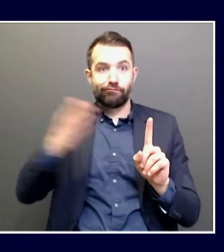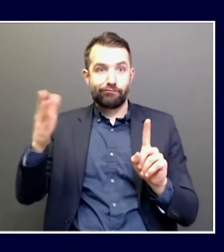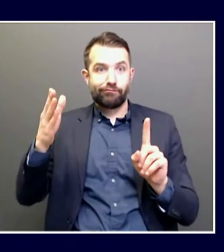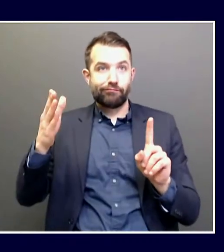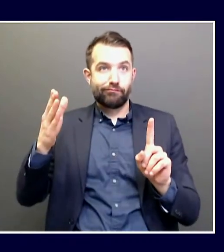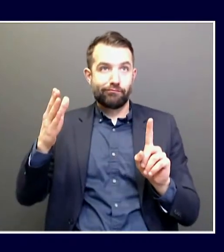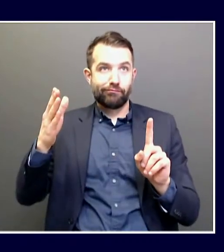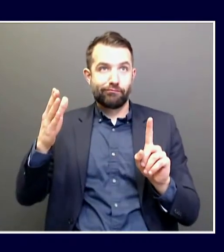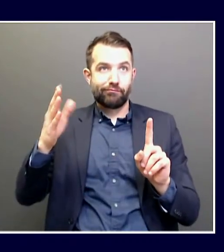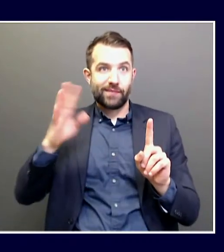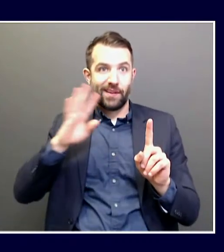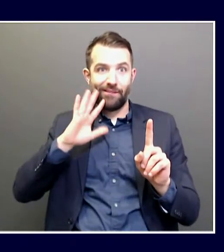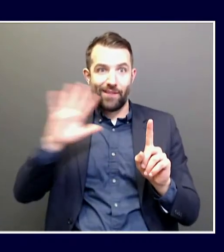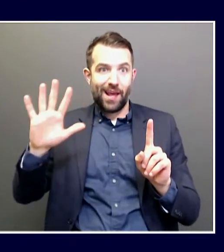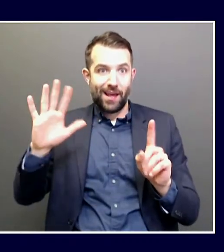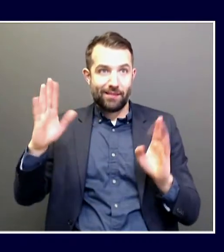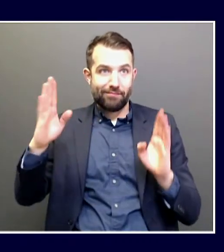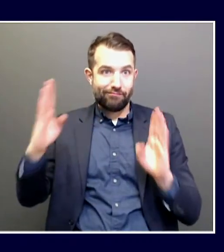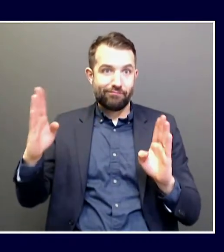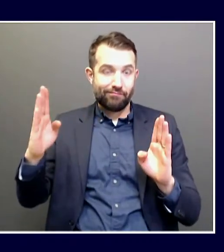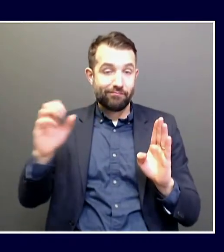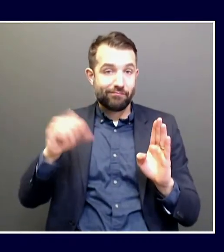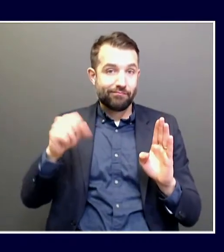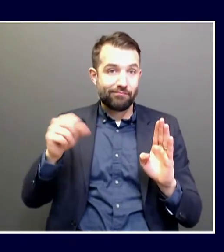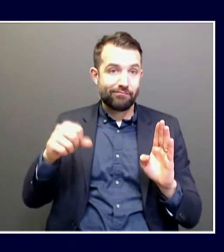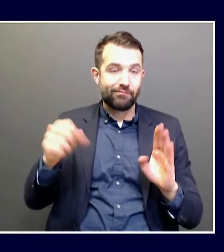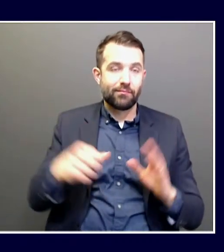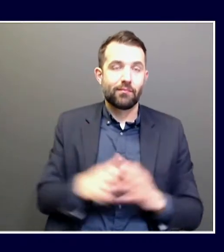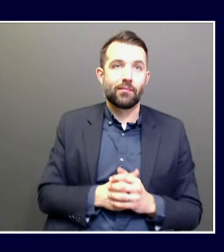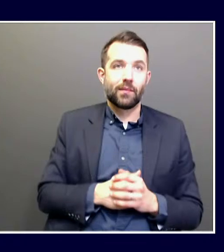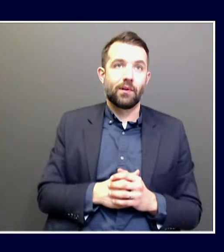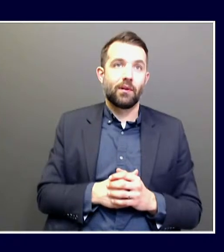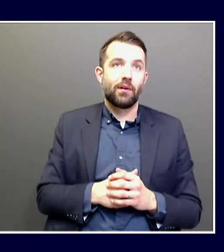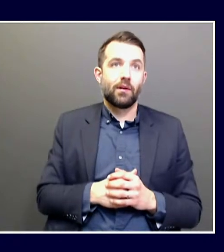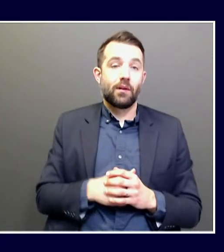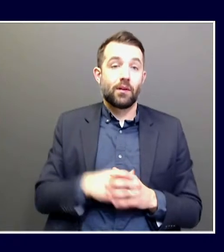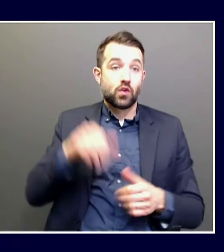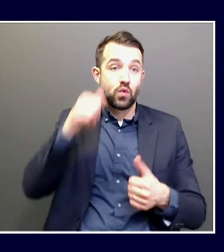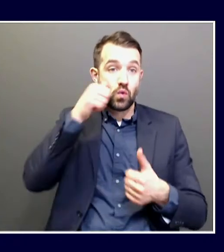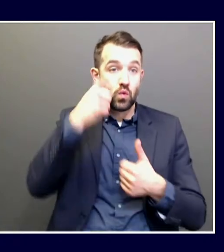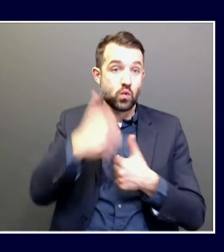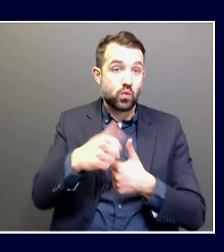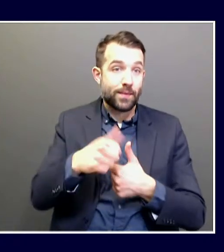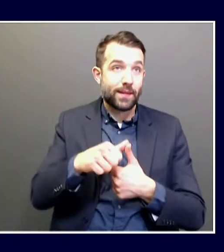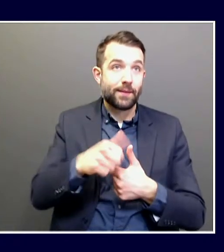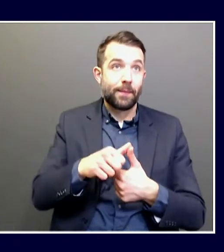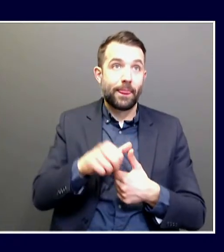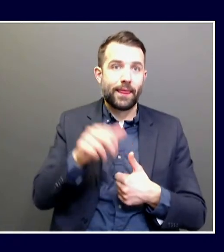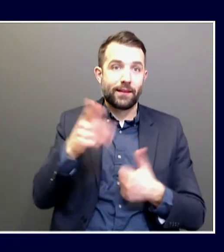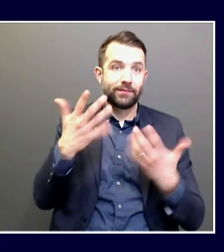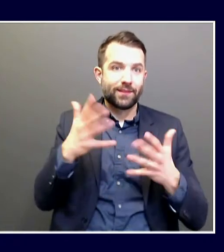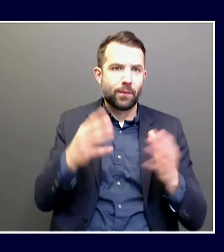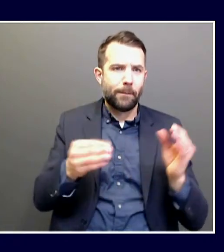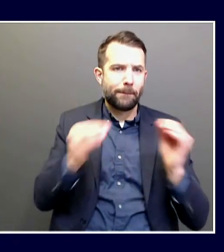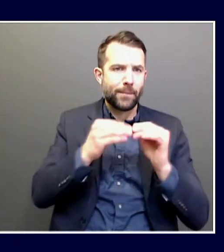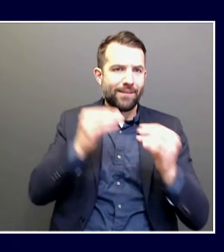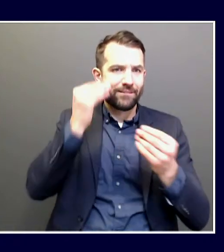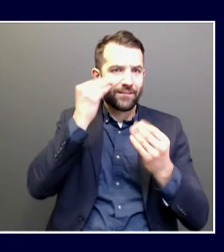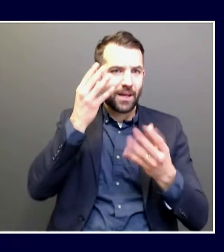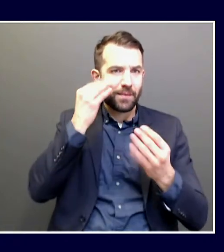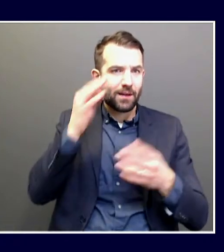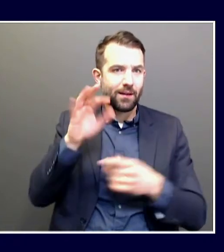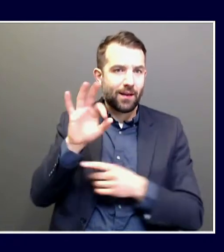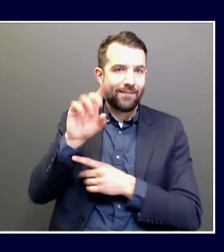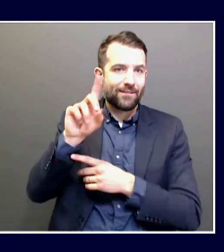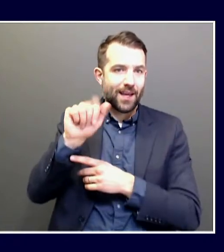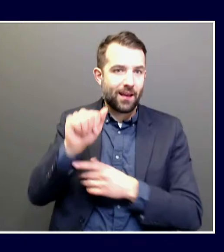now. Right. Yep. As you may recall, Brian, there was some additional data that the FDA asked Pfizer to